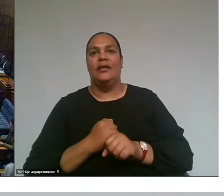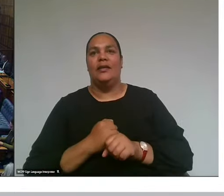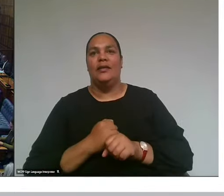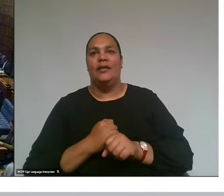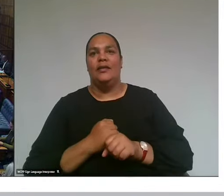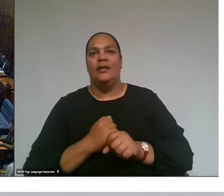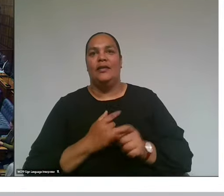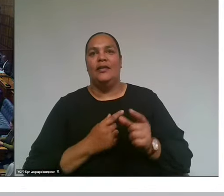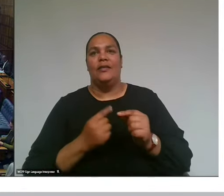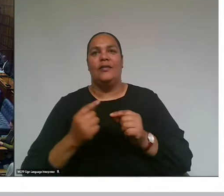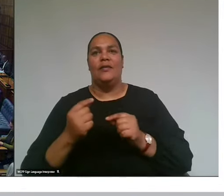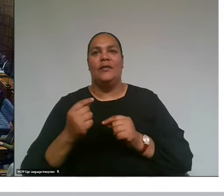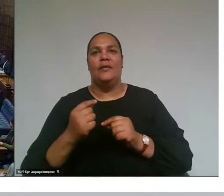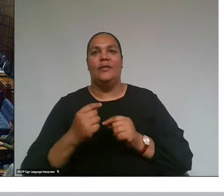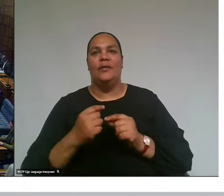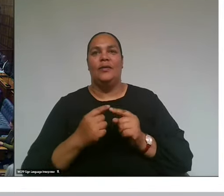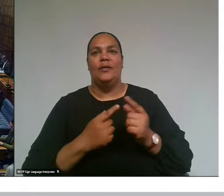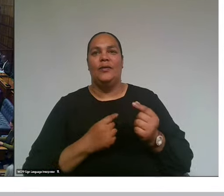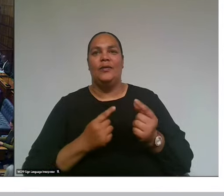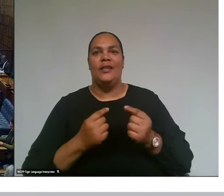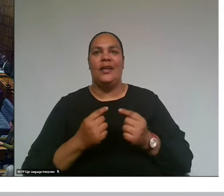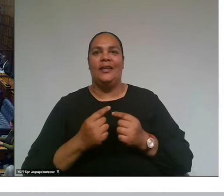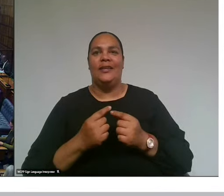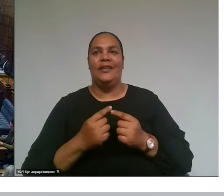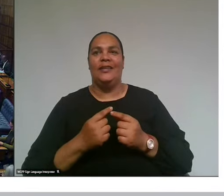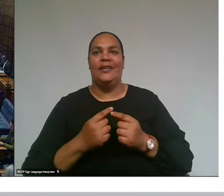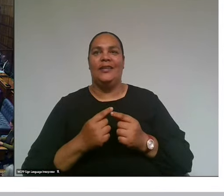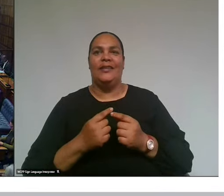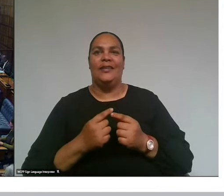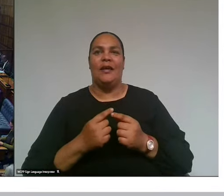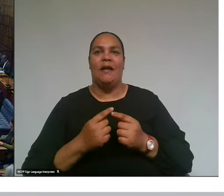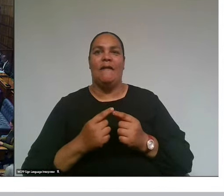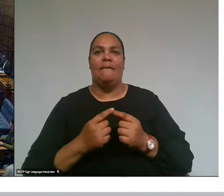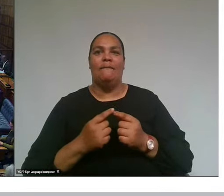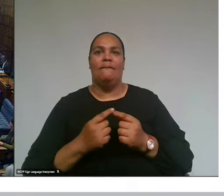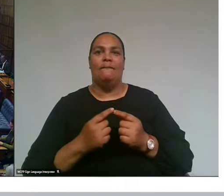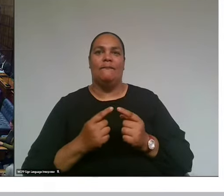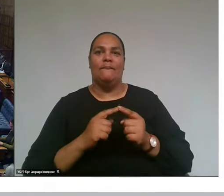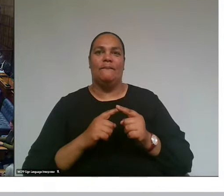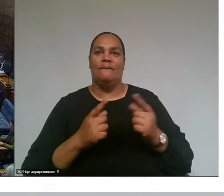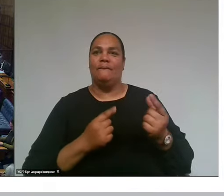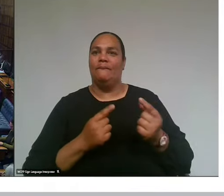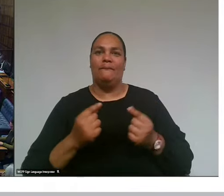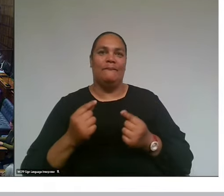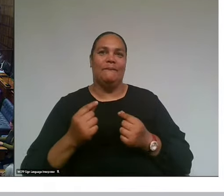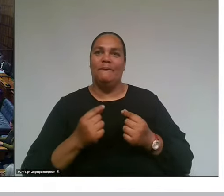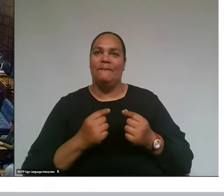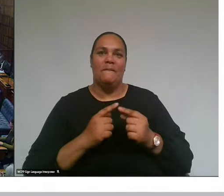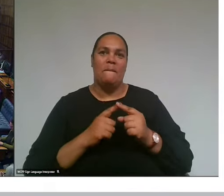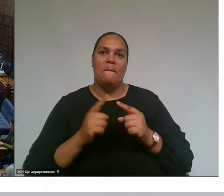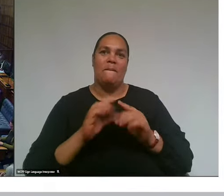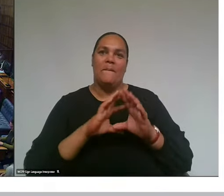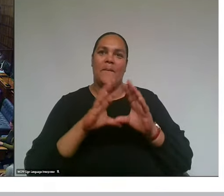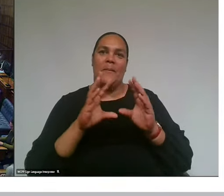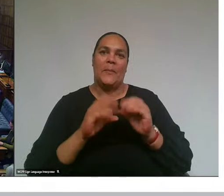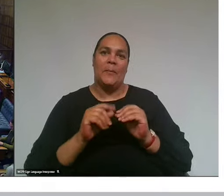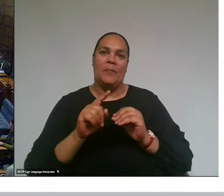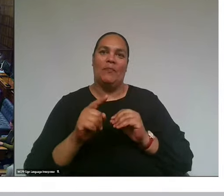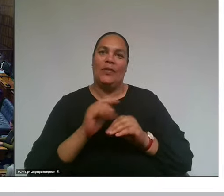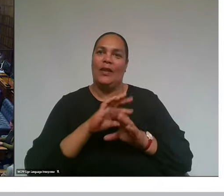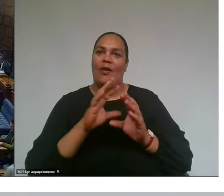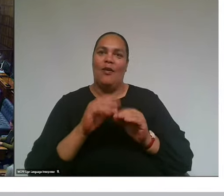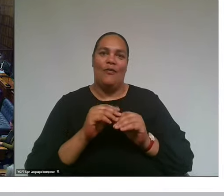for um one tenant because of the land that we own it's notorized it's a notorized lease the whole I want to say